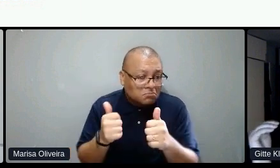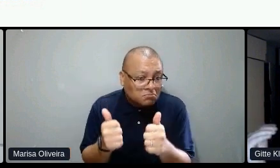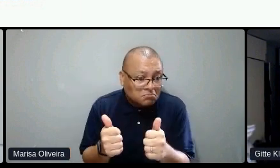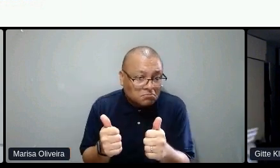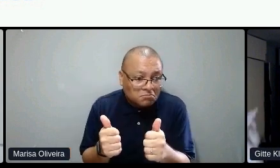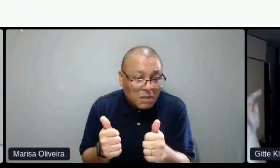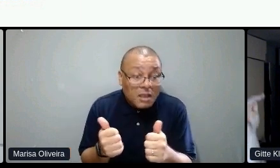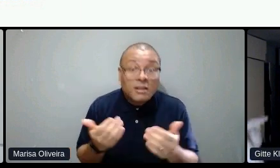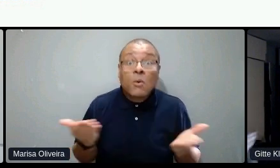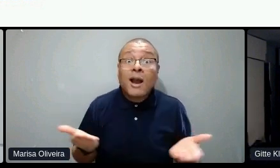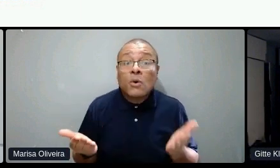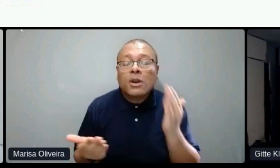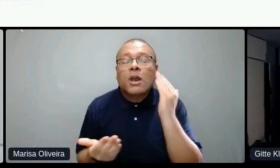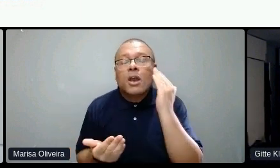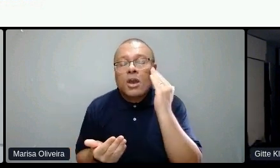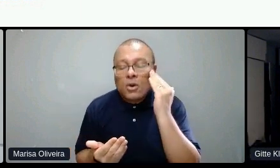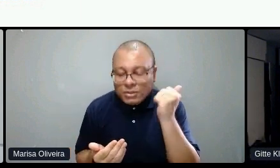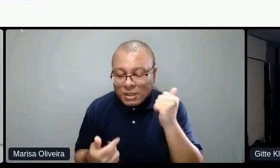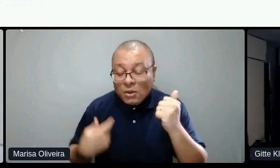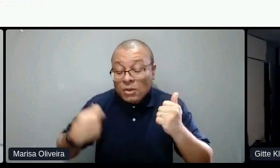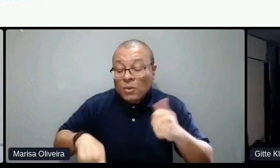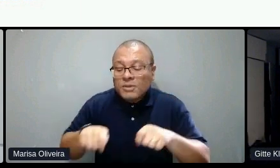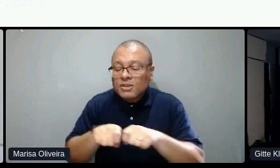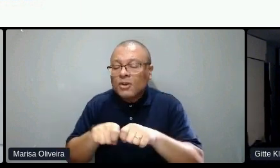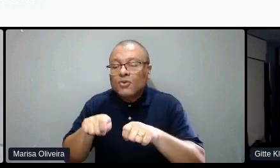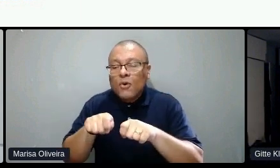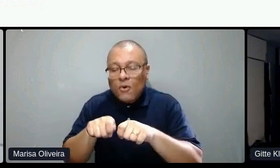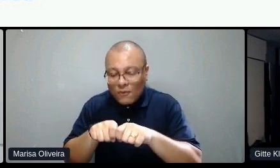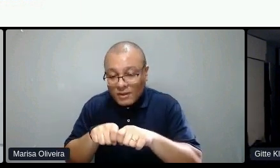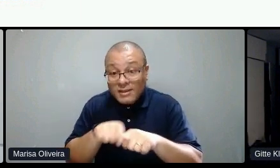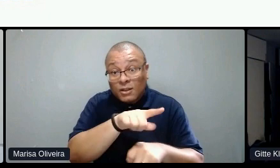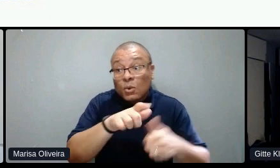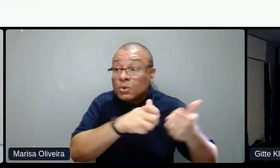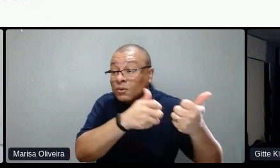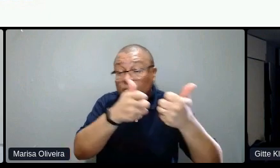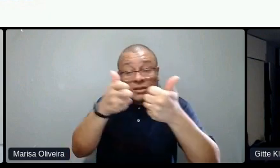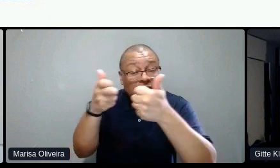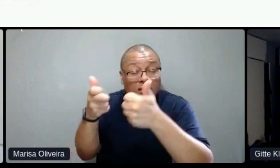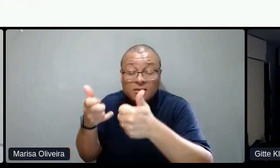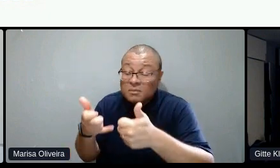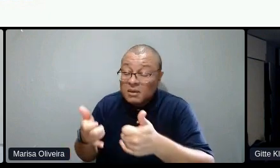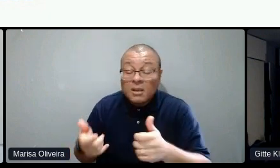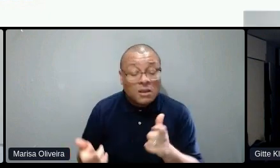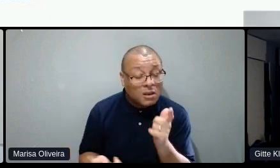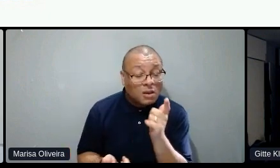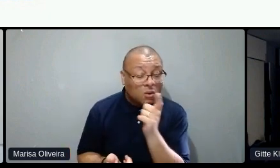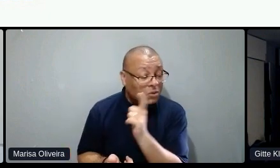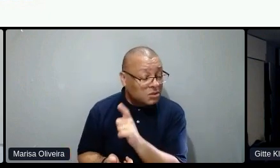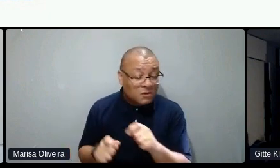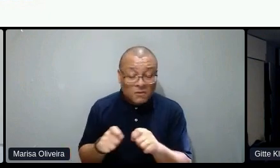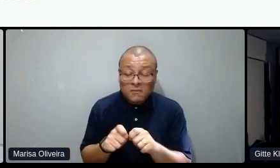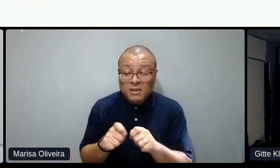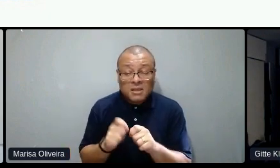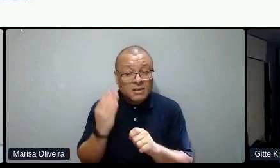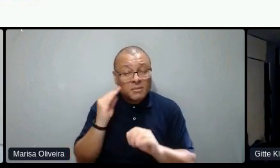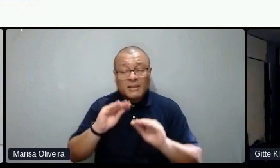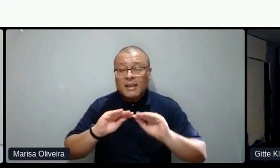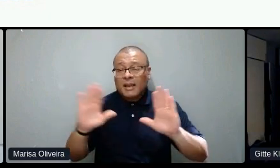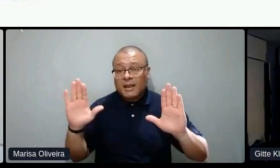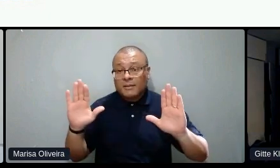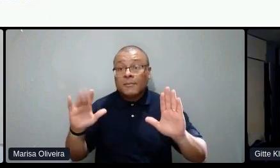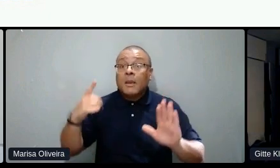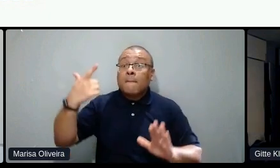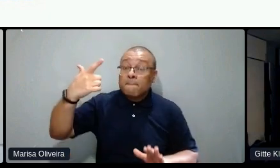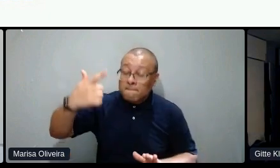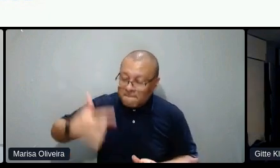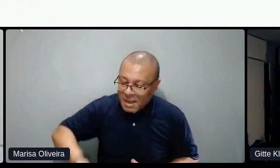So now I know that this is what I need to do. And then within that frame, I can do what I need to do. And then